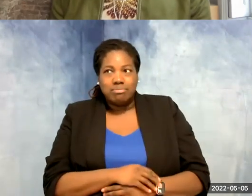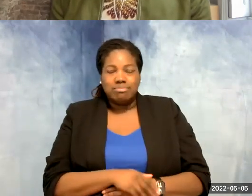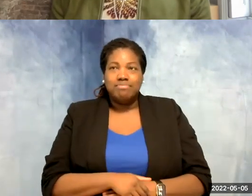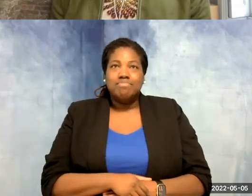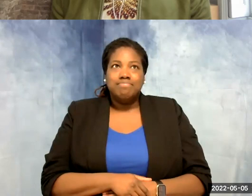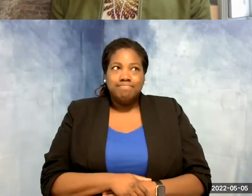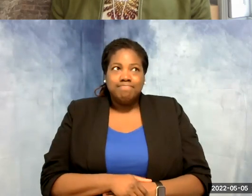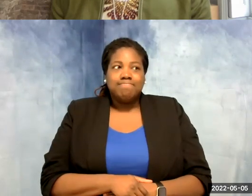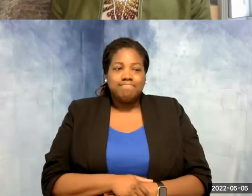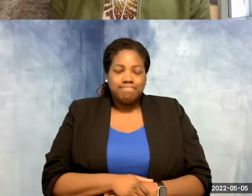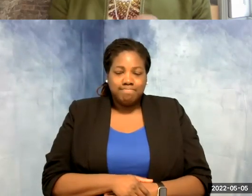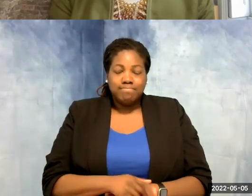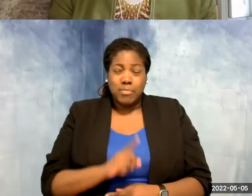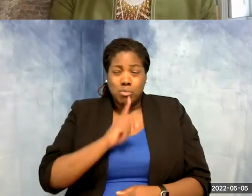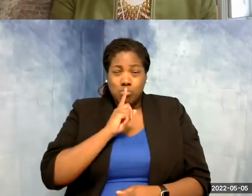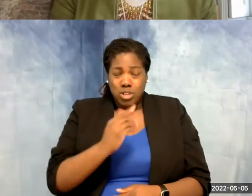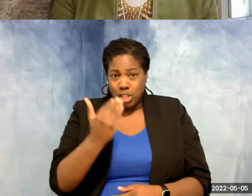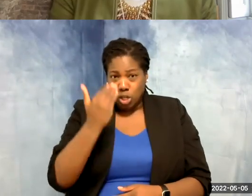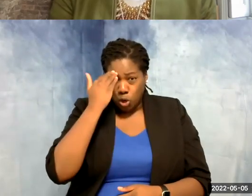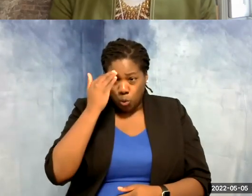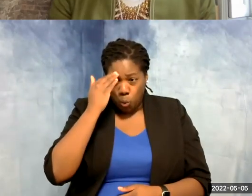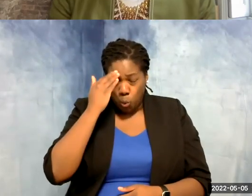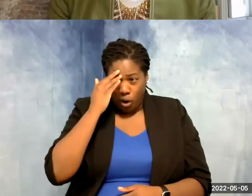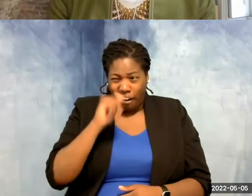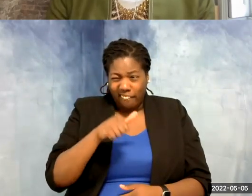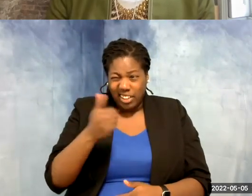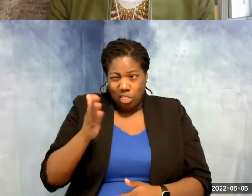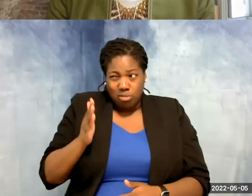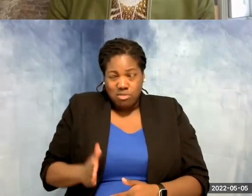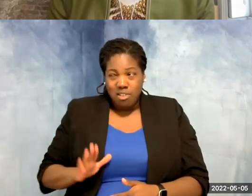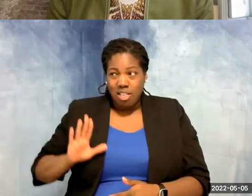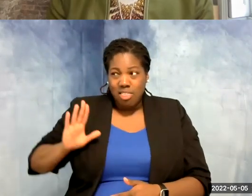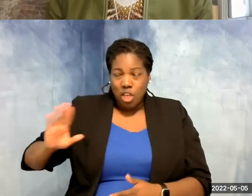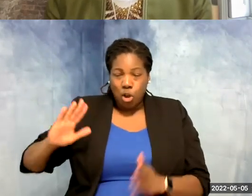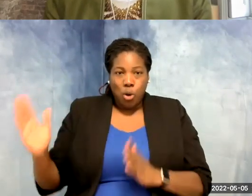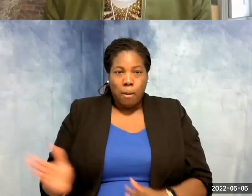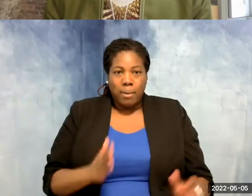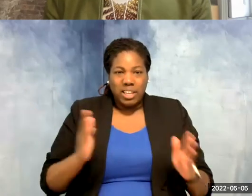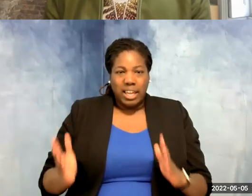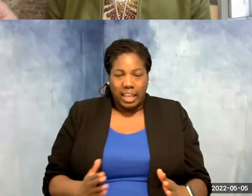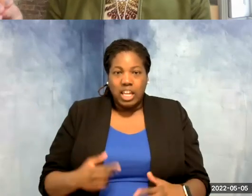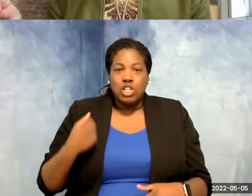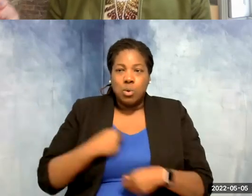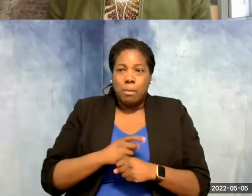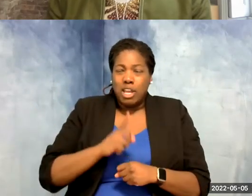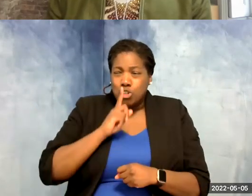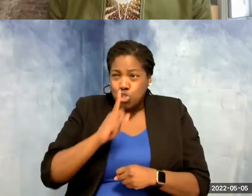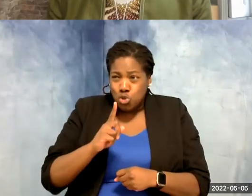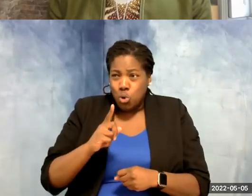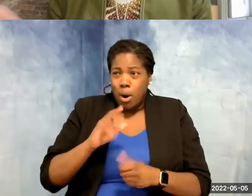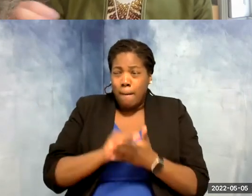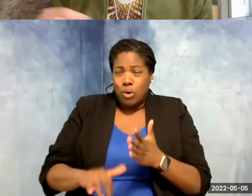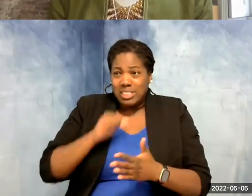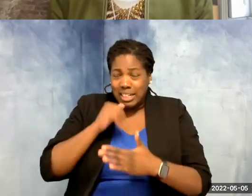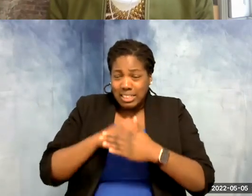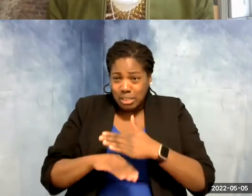really aware of the other side's plan to push abortion out of reach, to overturn Roe. And if you think